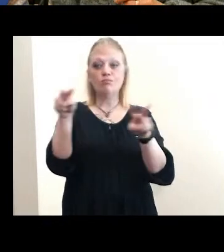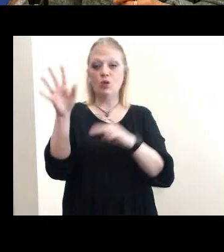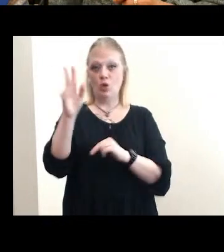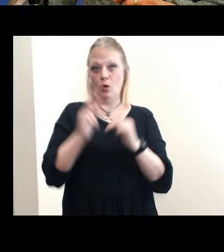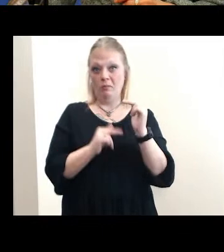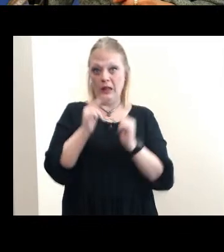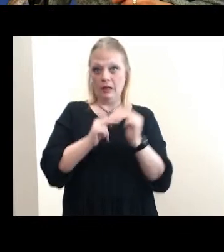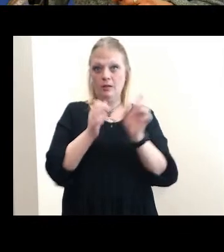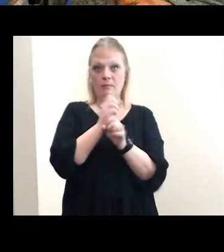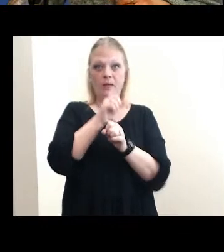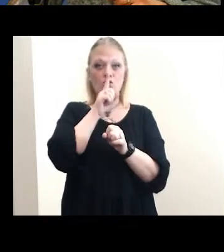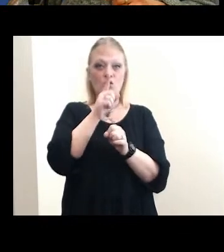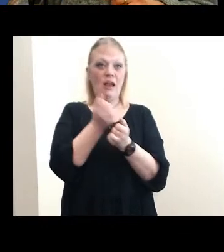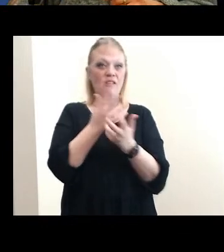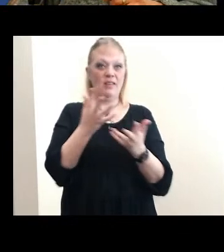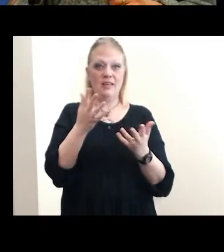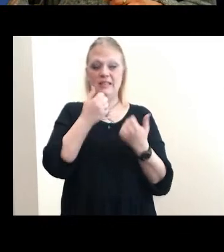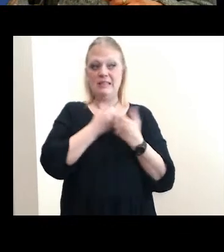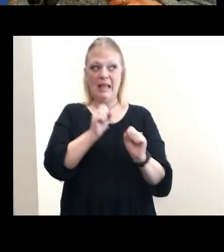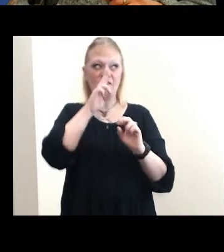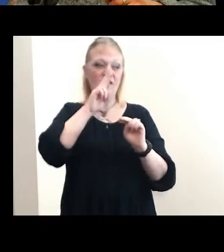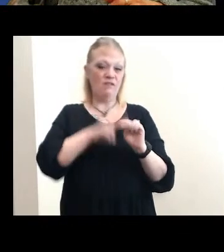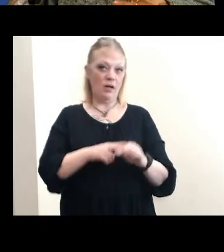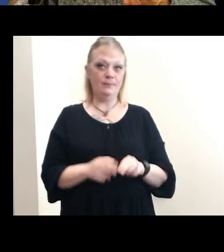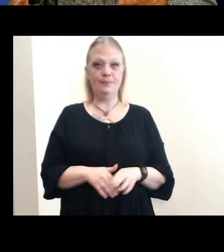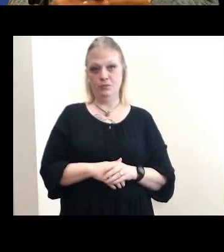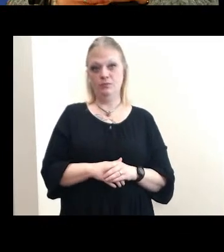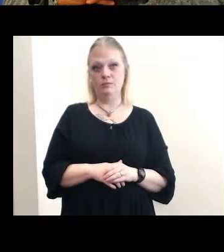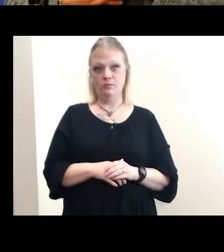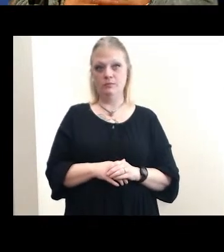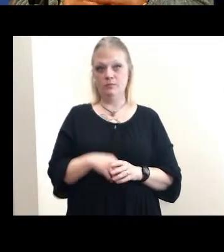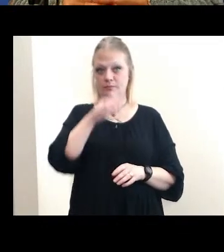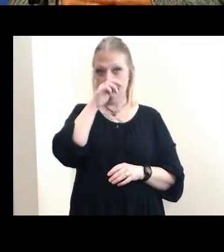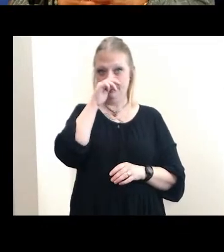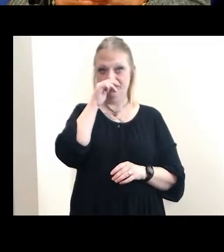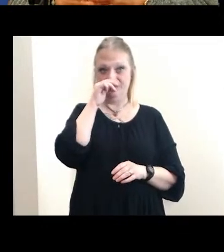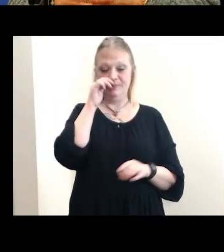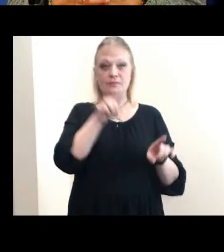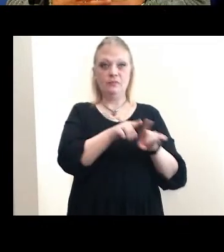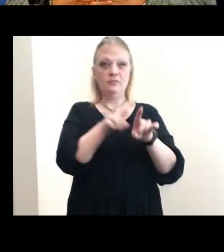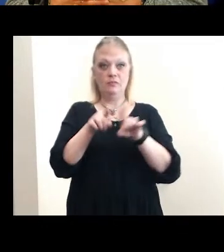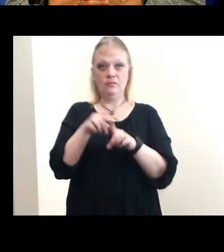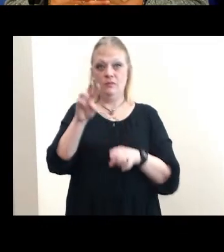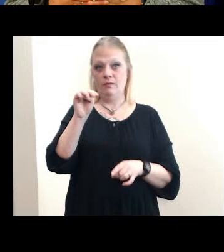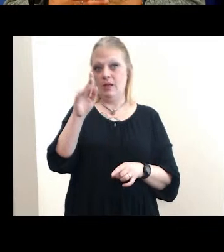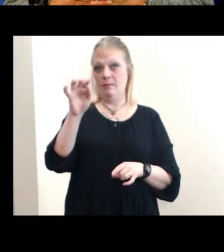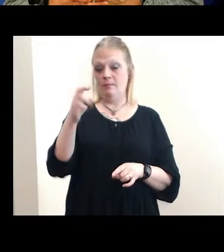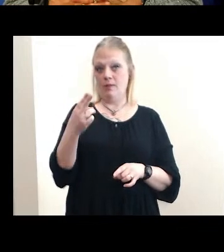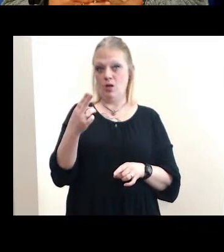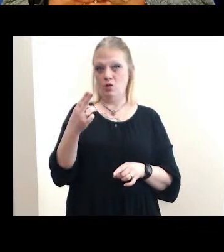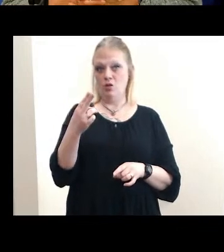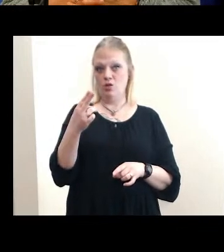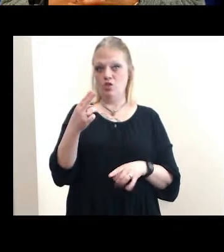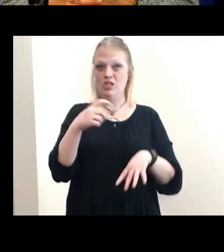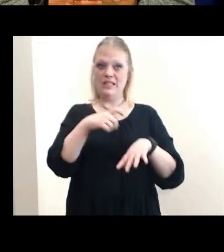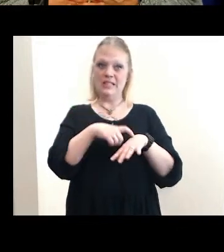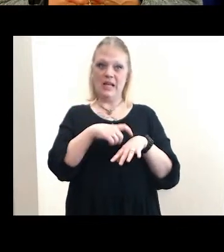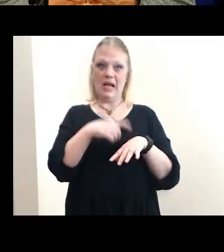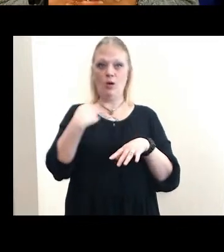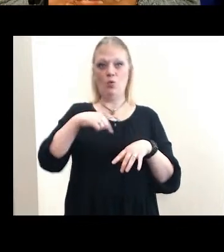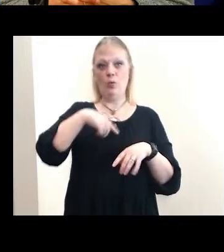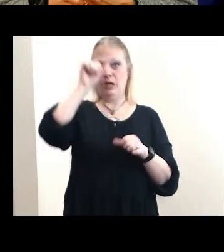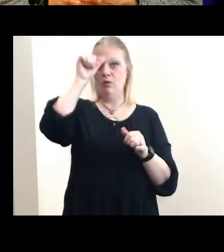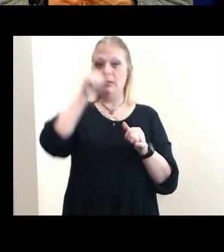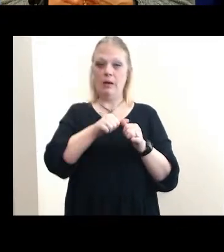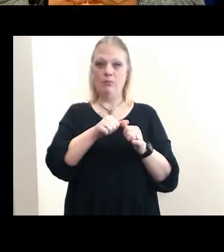that everything is safe and fun. Also, March is a time where we